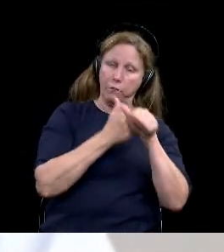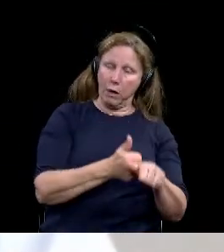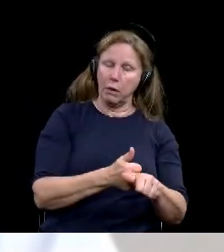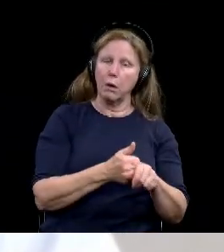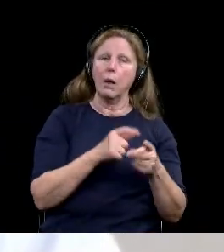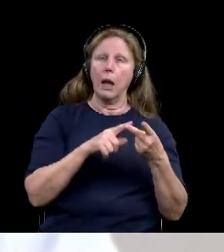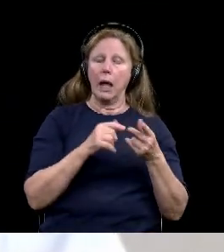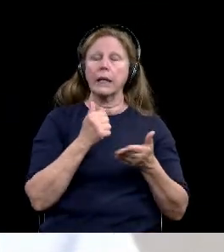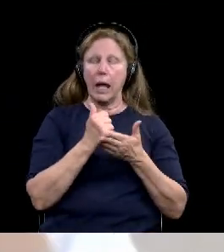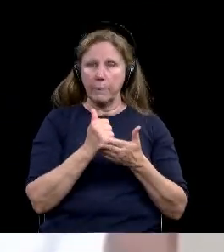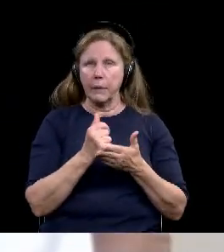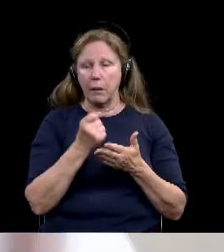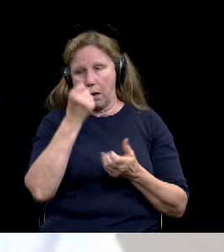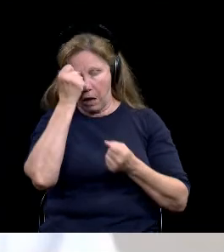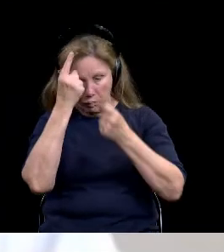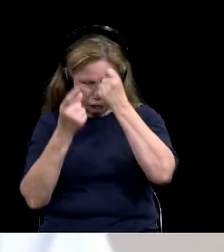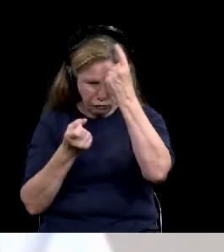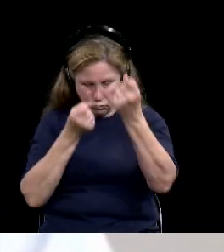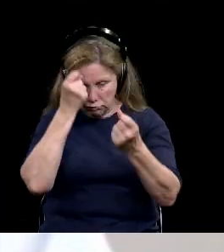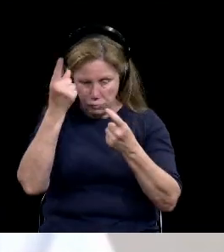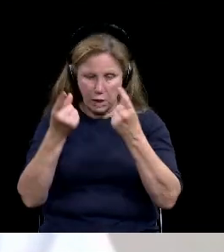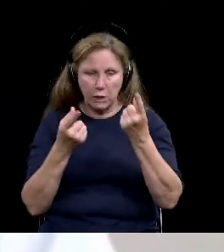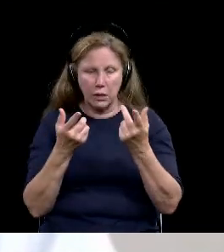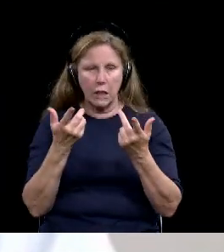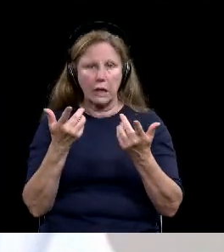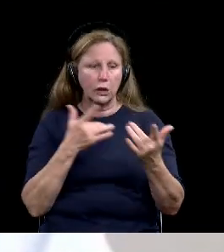to any given individual. So just, I would just encourage